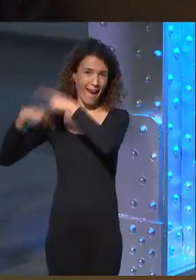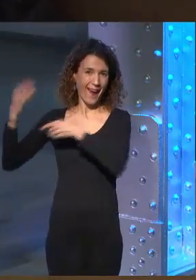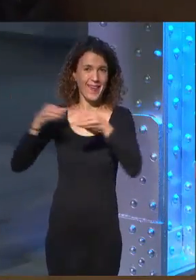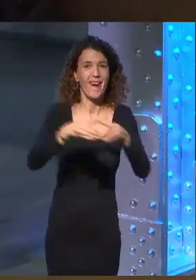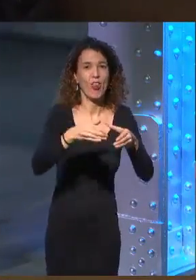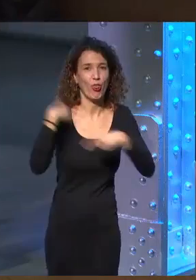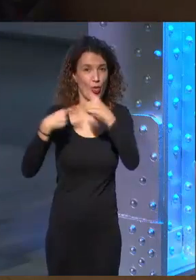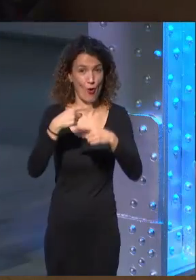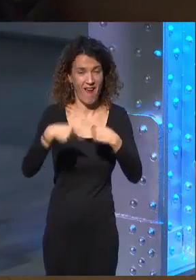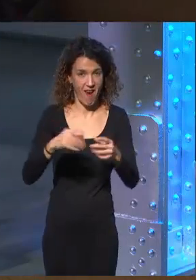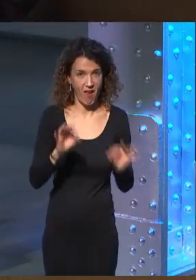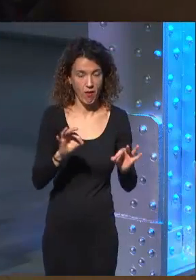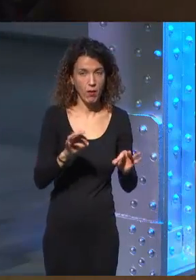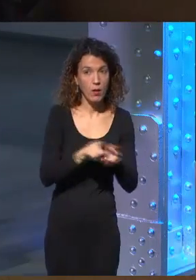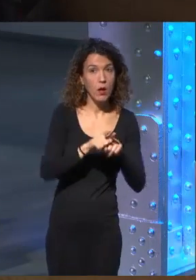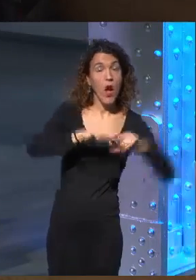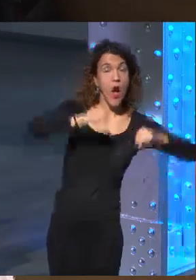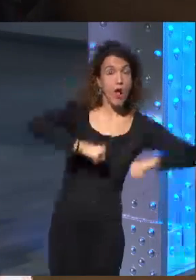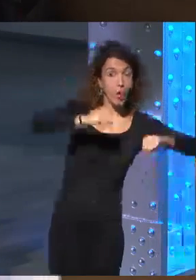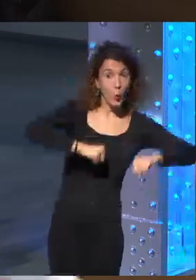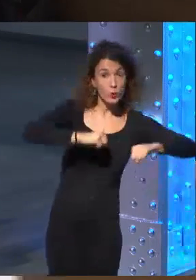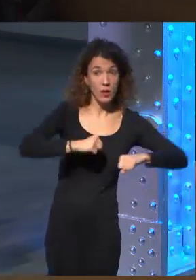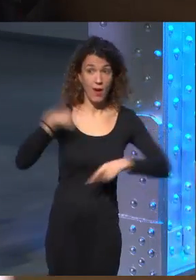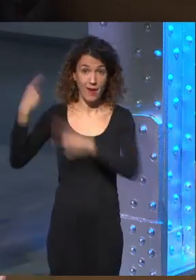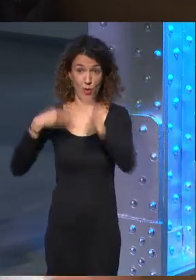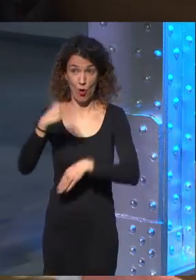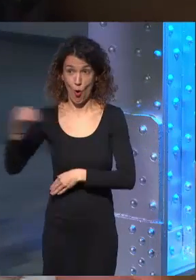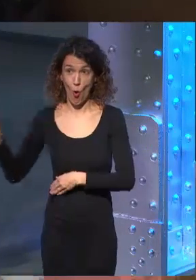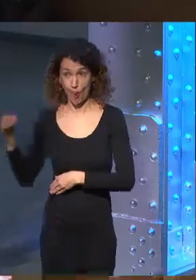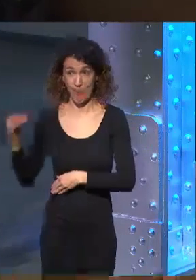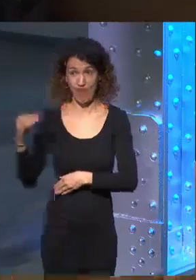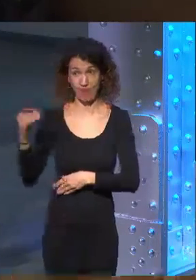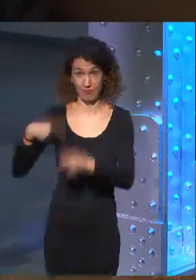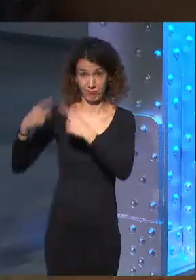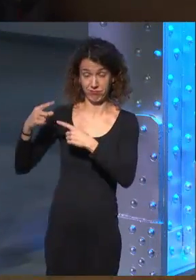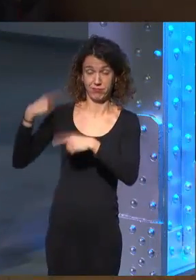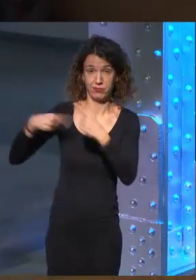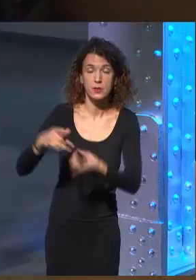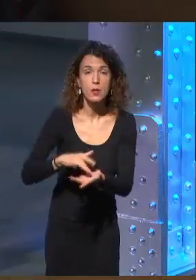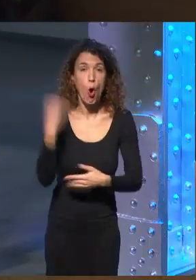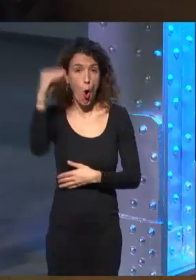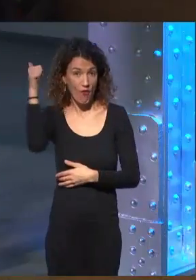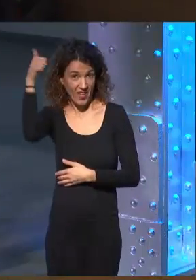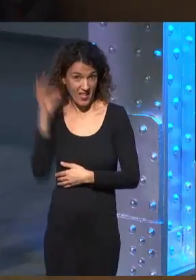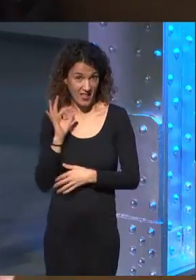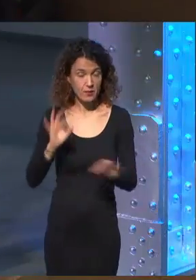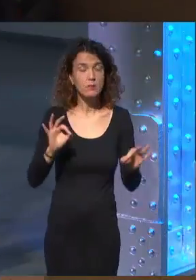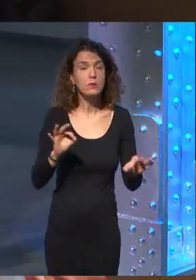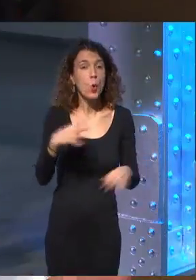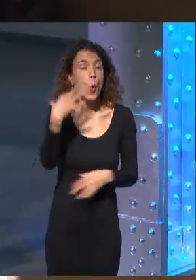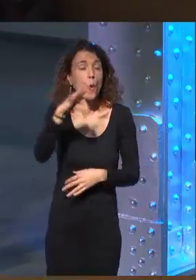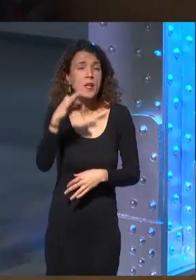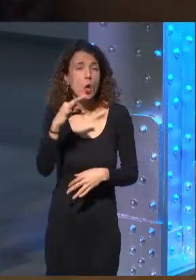We have a generation problem, so to speak, between adults and the generation that comes after